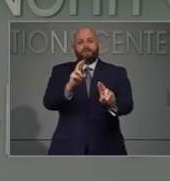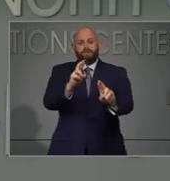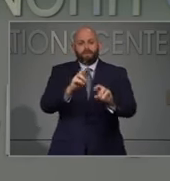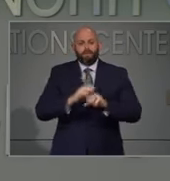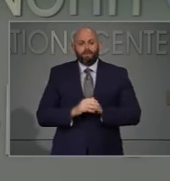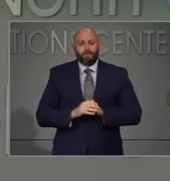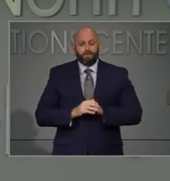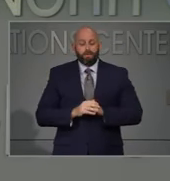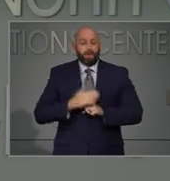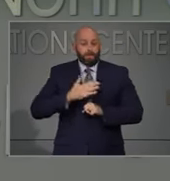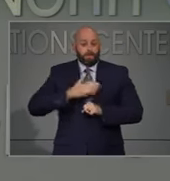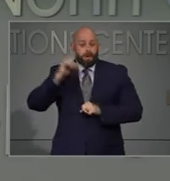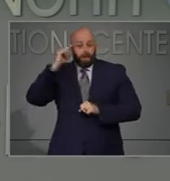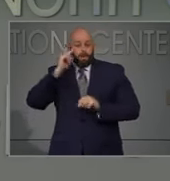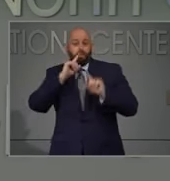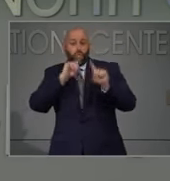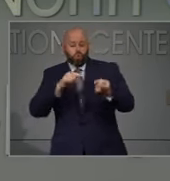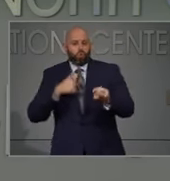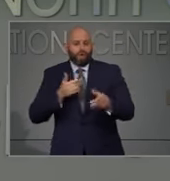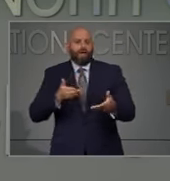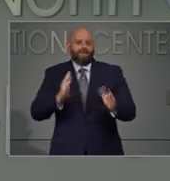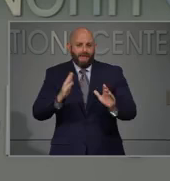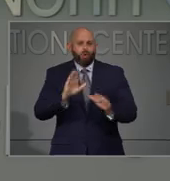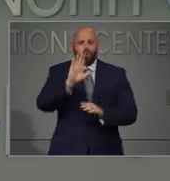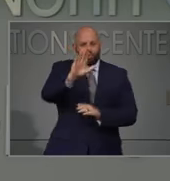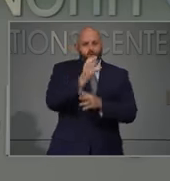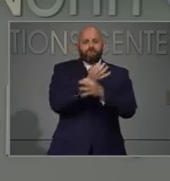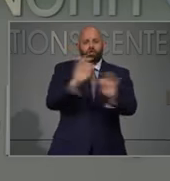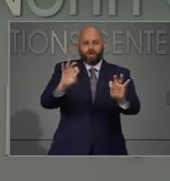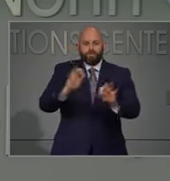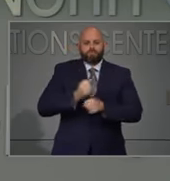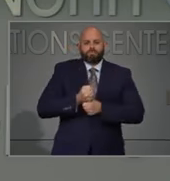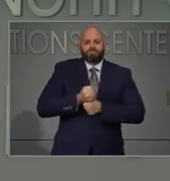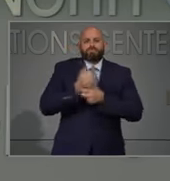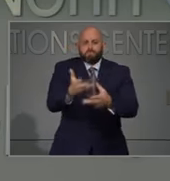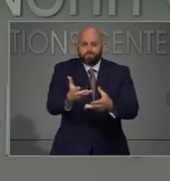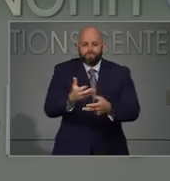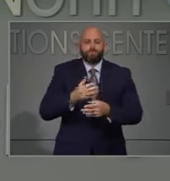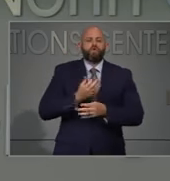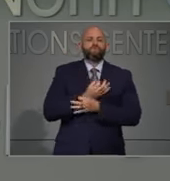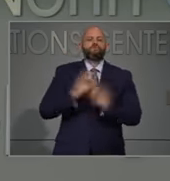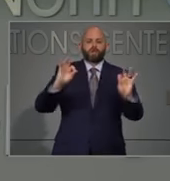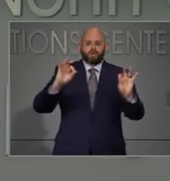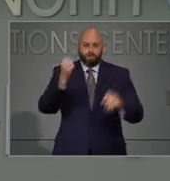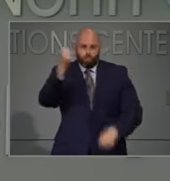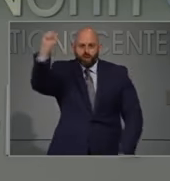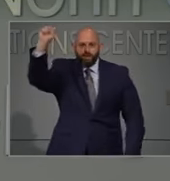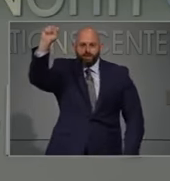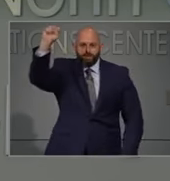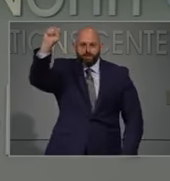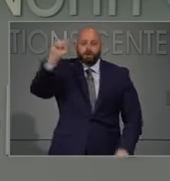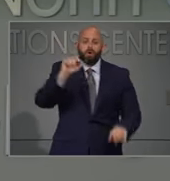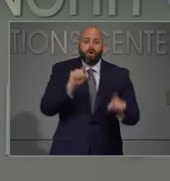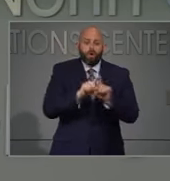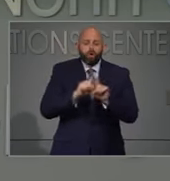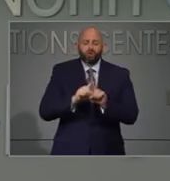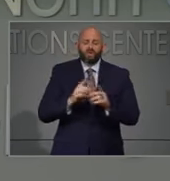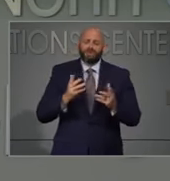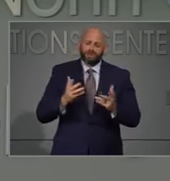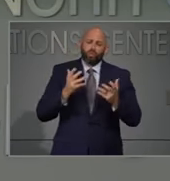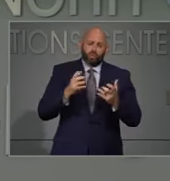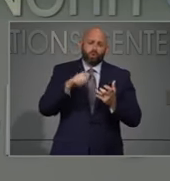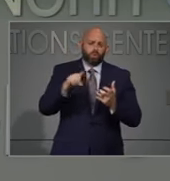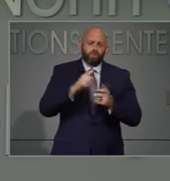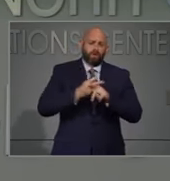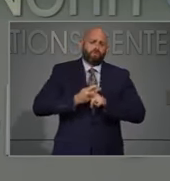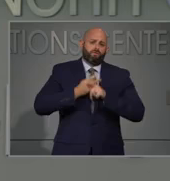allowed for those First Amendment freedoms. But at the same time, we want people to be careful. We want people